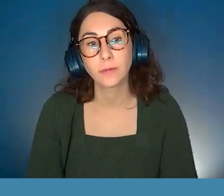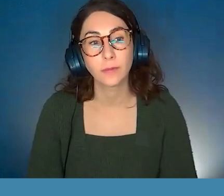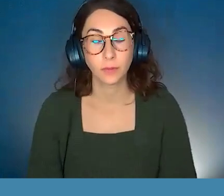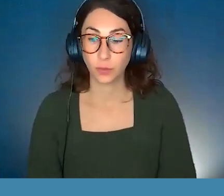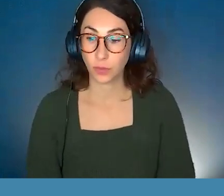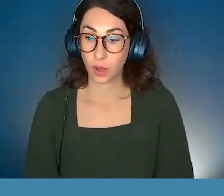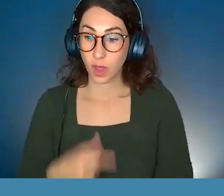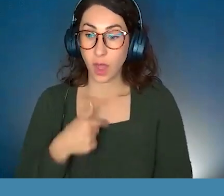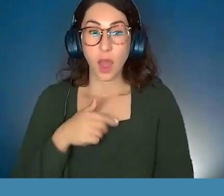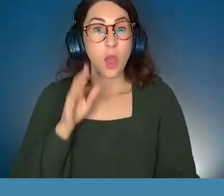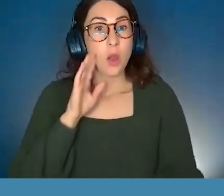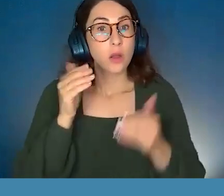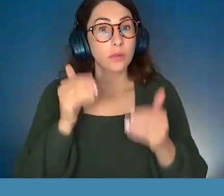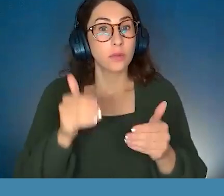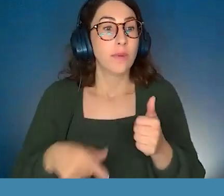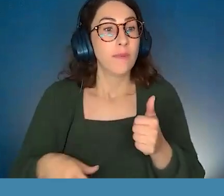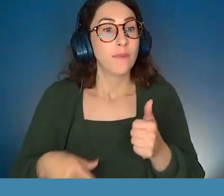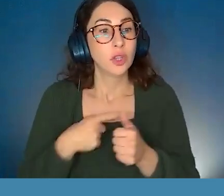first question.